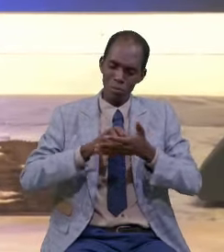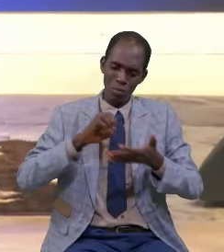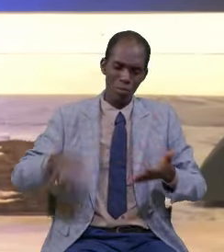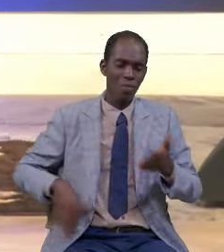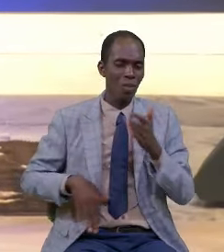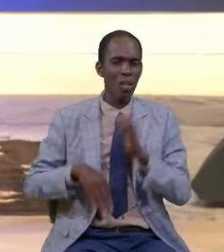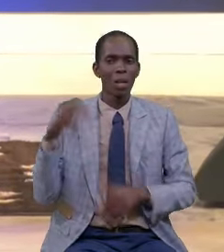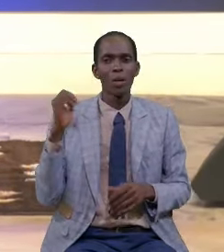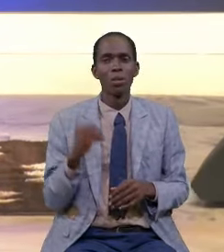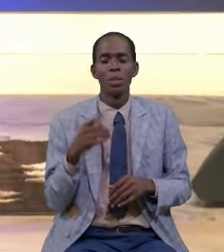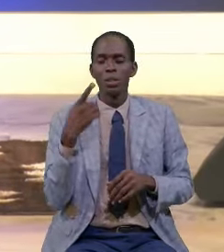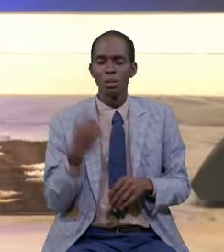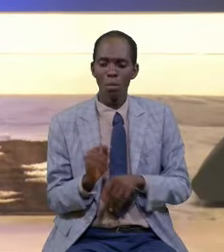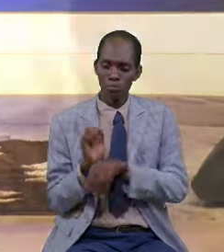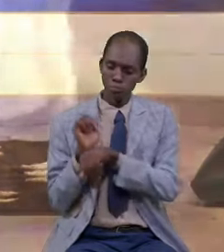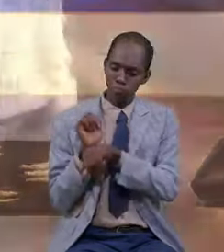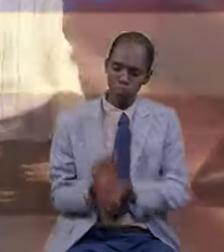Oppression out.